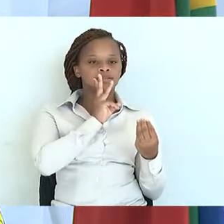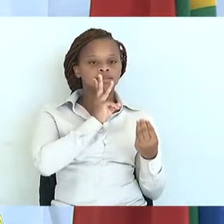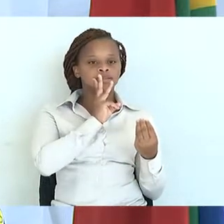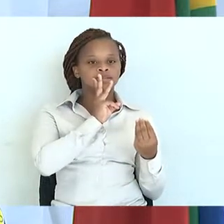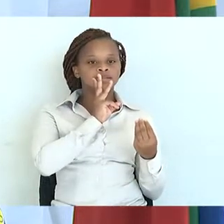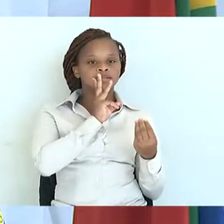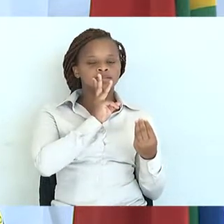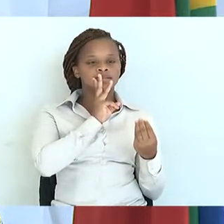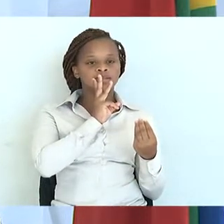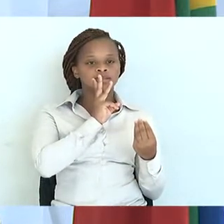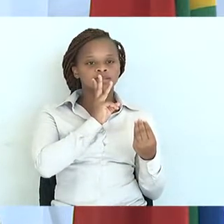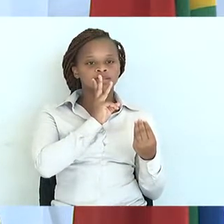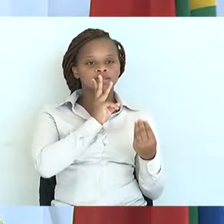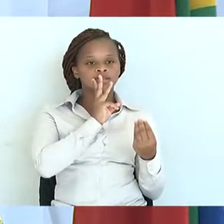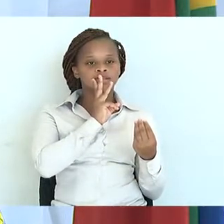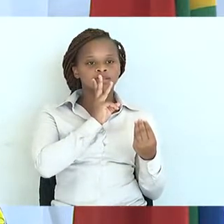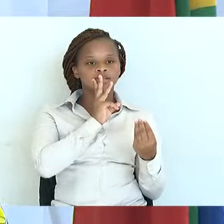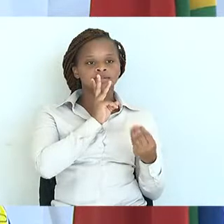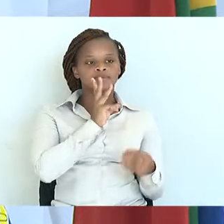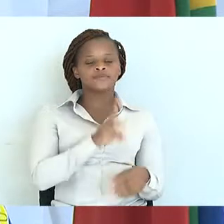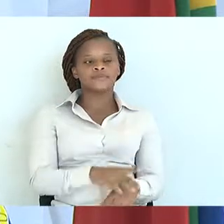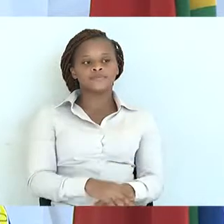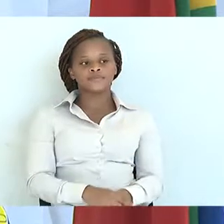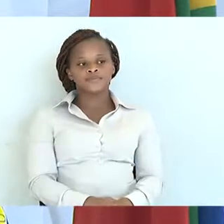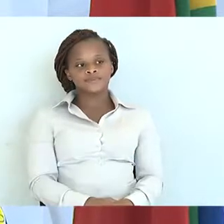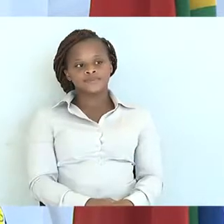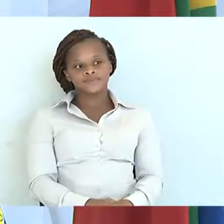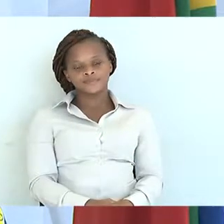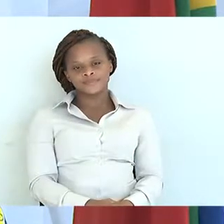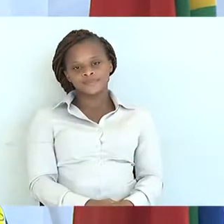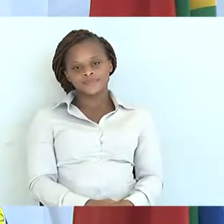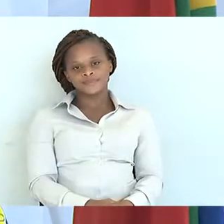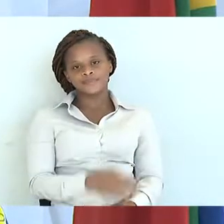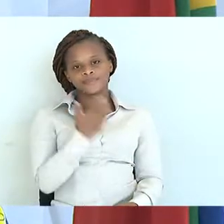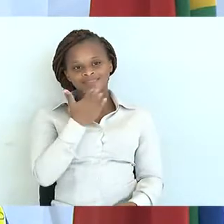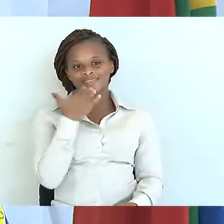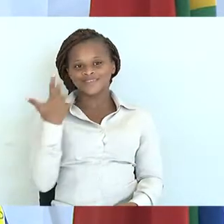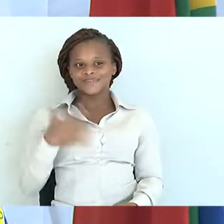behlise uthuli. Thank you very much.